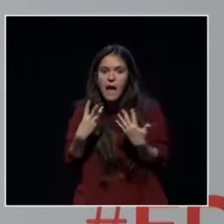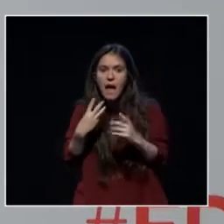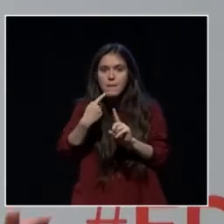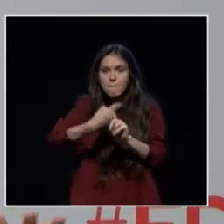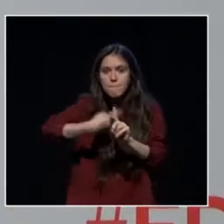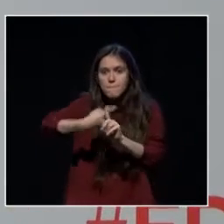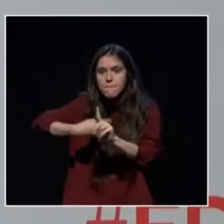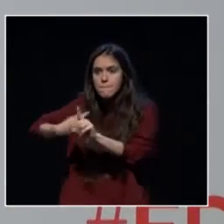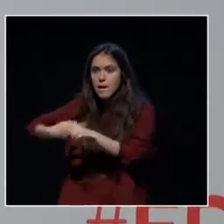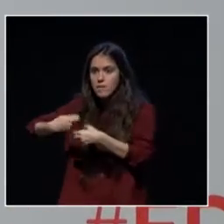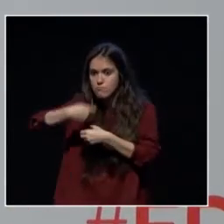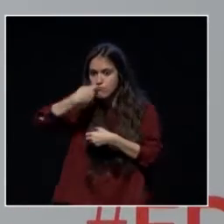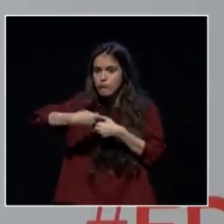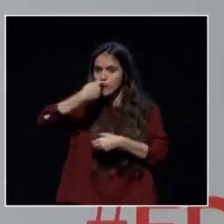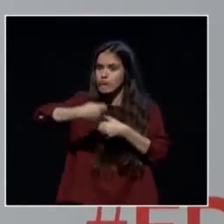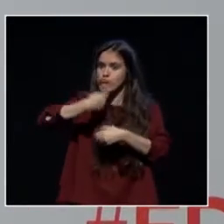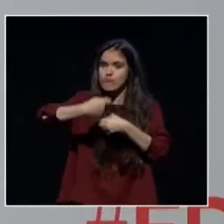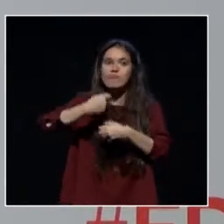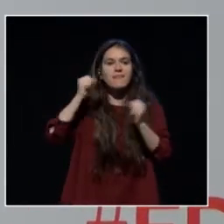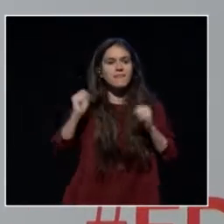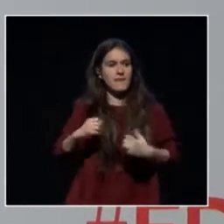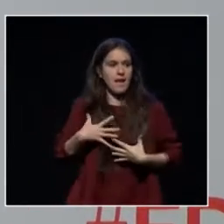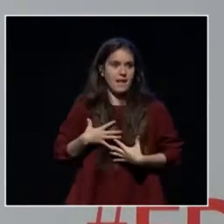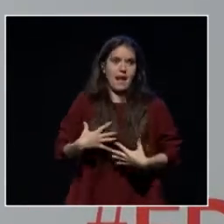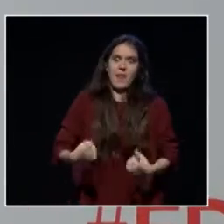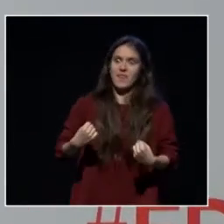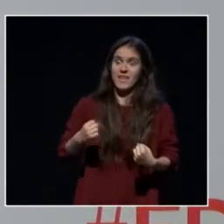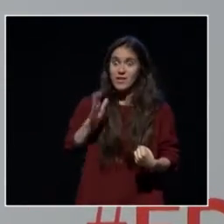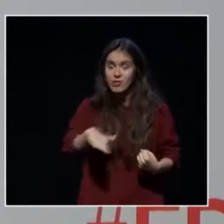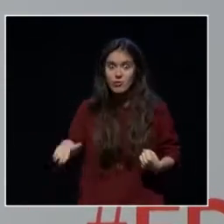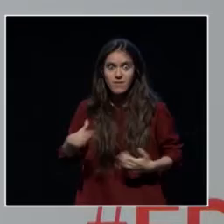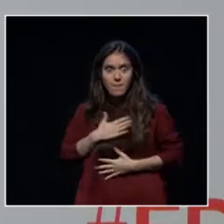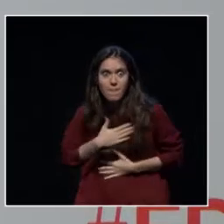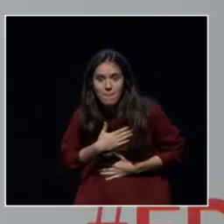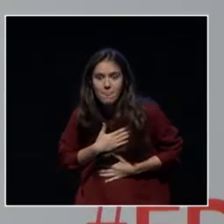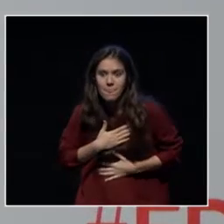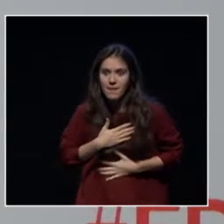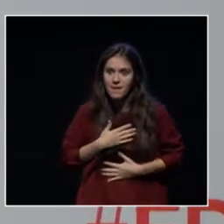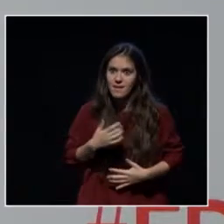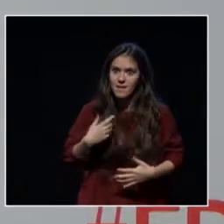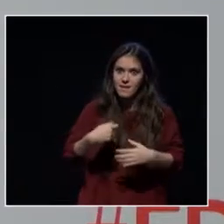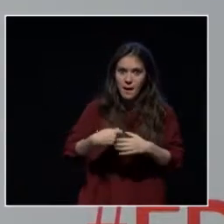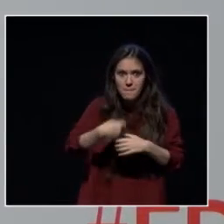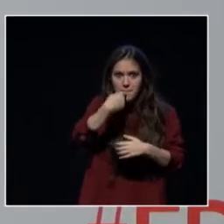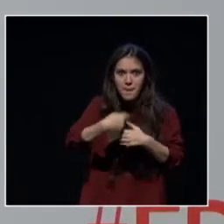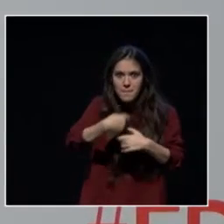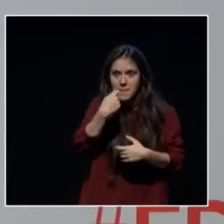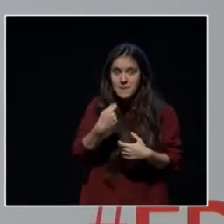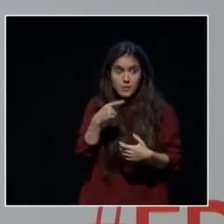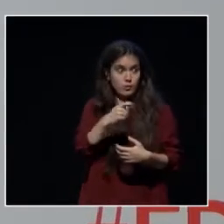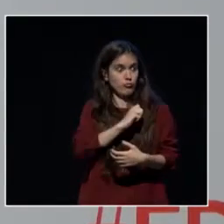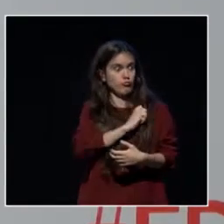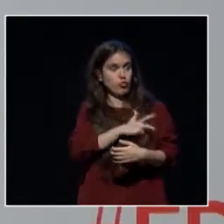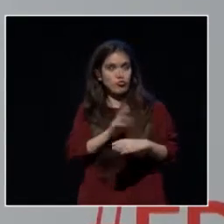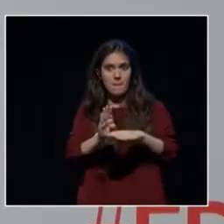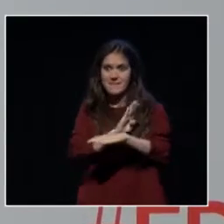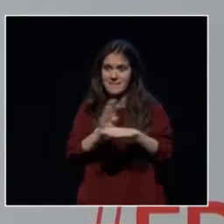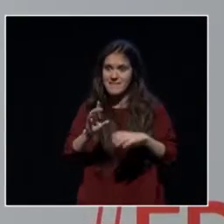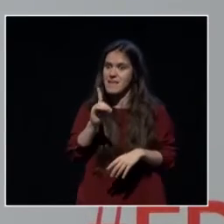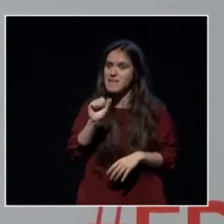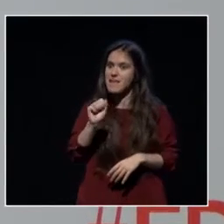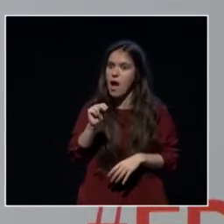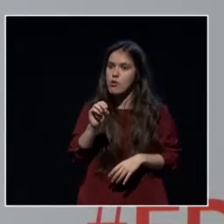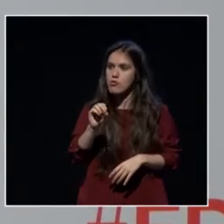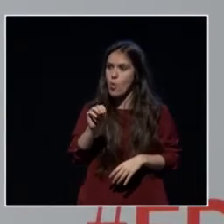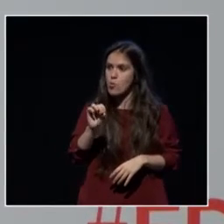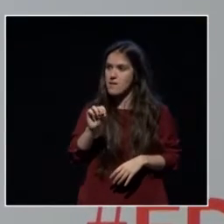day, become a healthy child. So children love it because the taste that's put in. So this is a social business. Danone doesn't